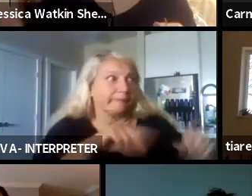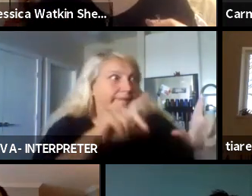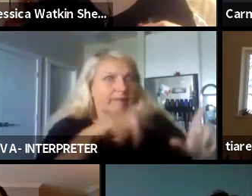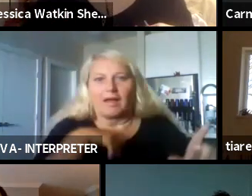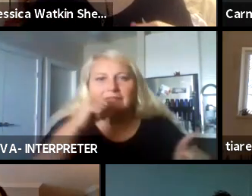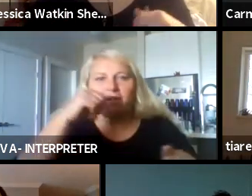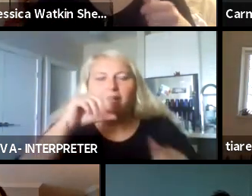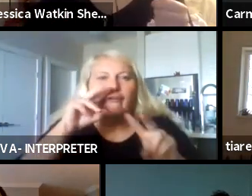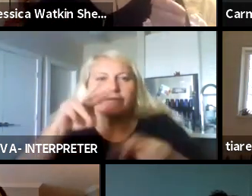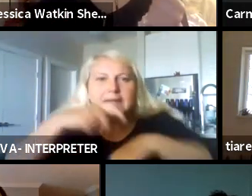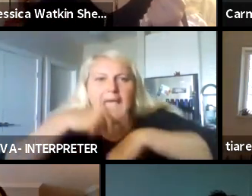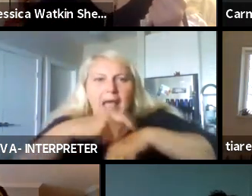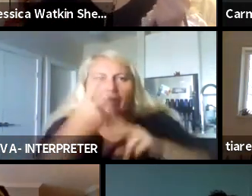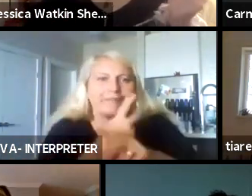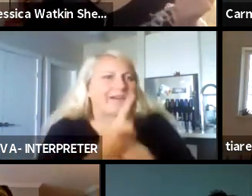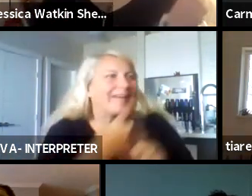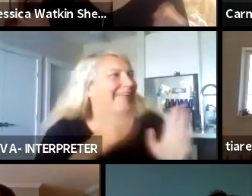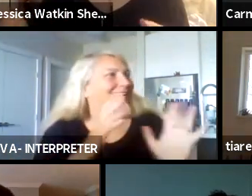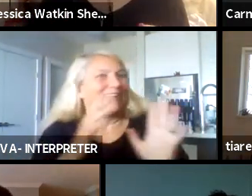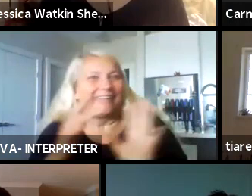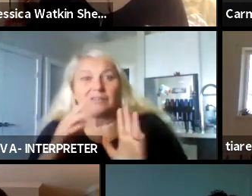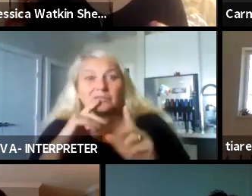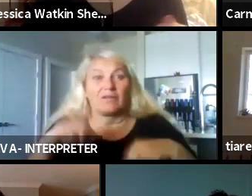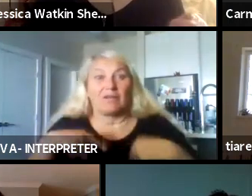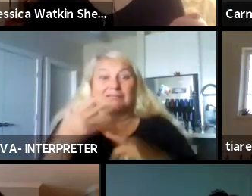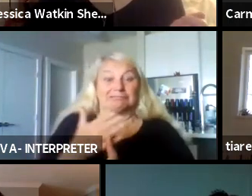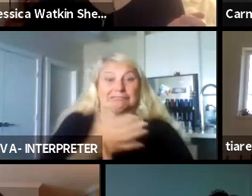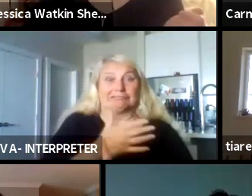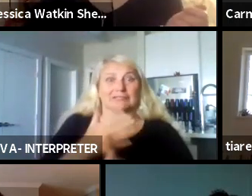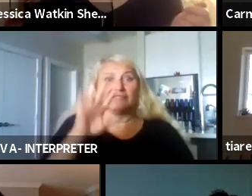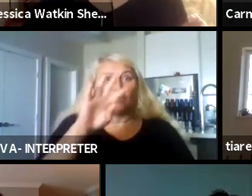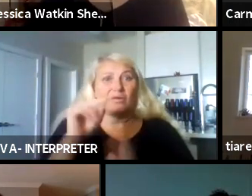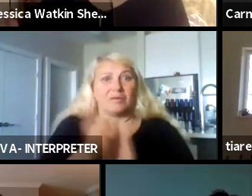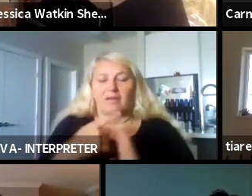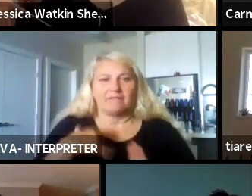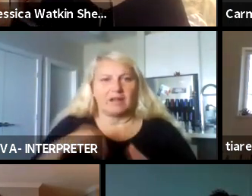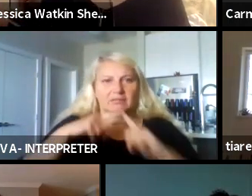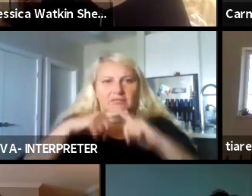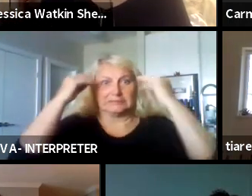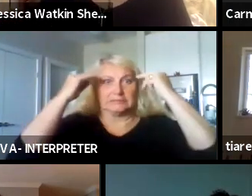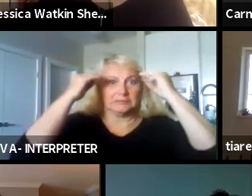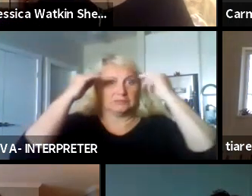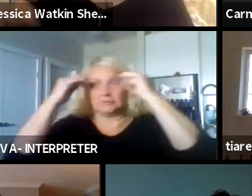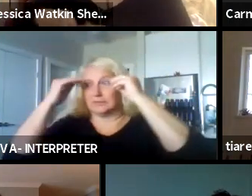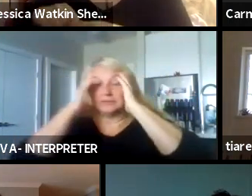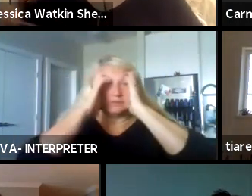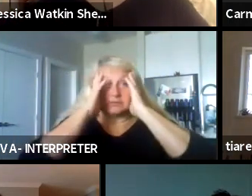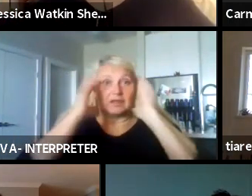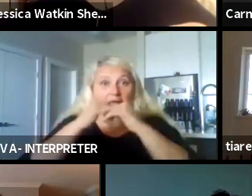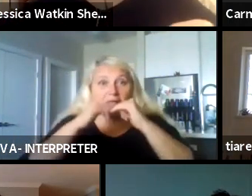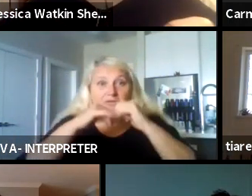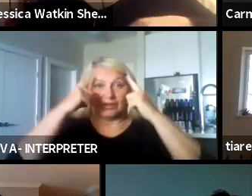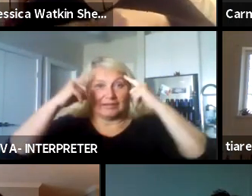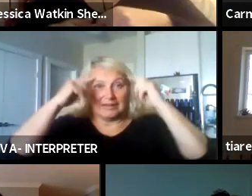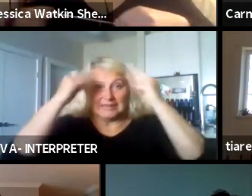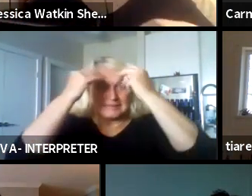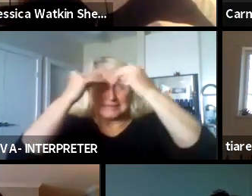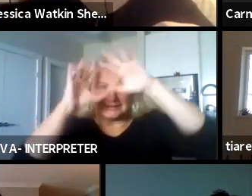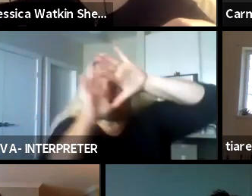the last 40 minutes now, I felt very hectic trying to plug in and get settled into